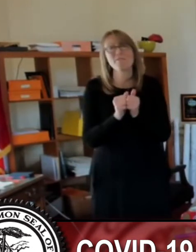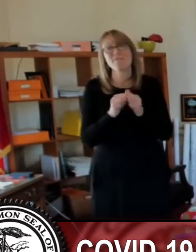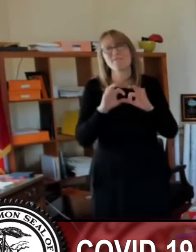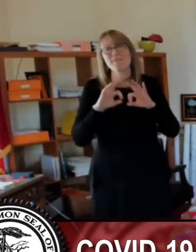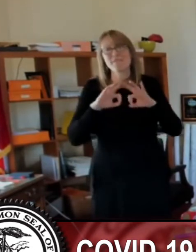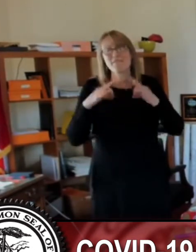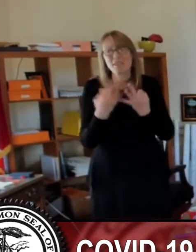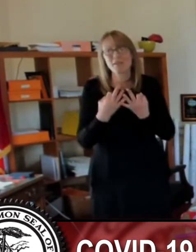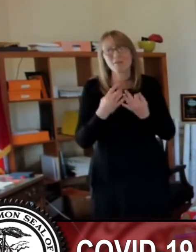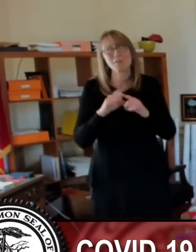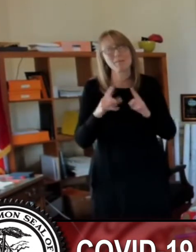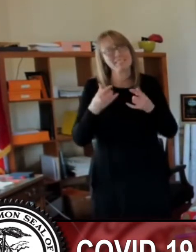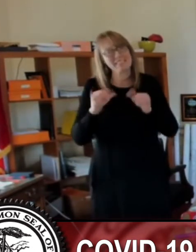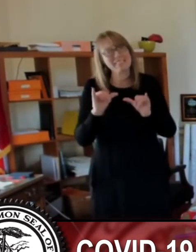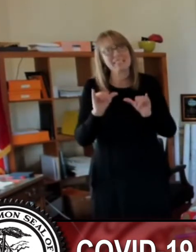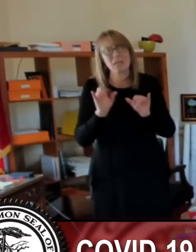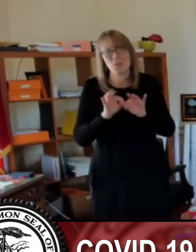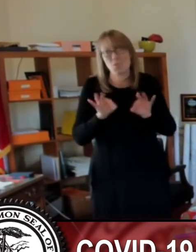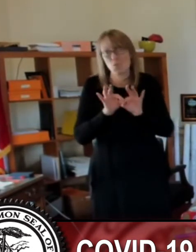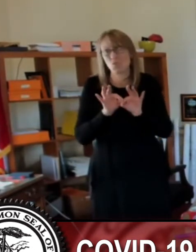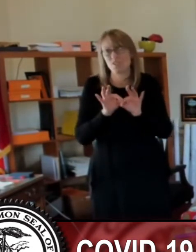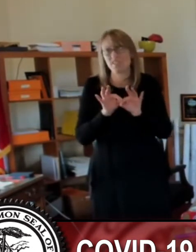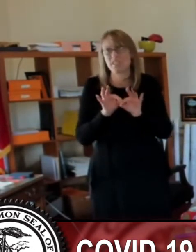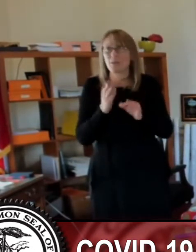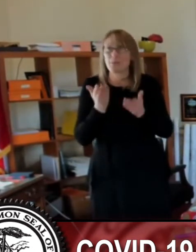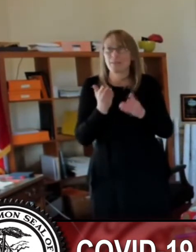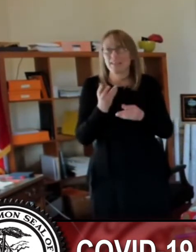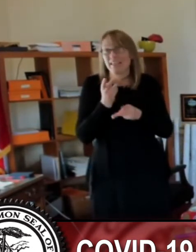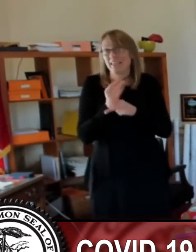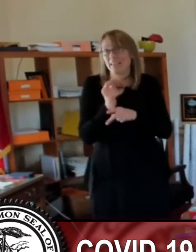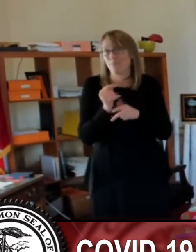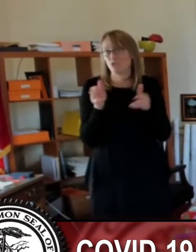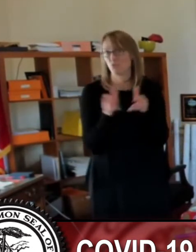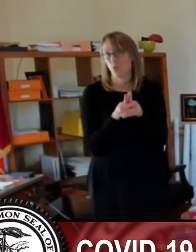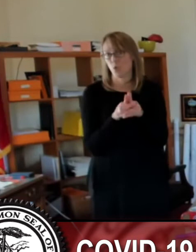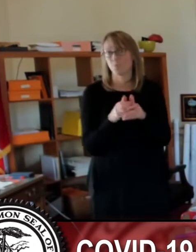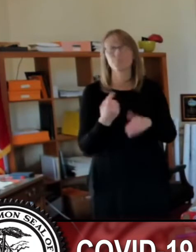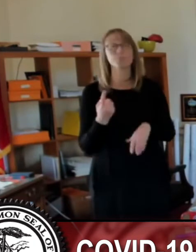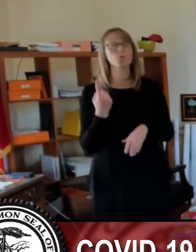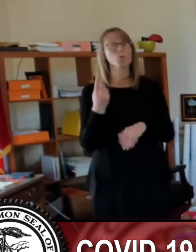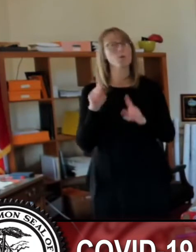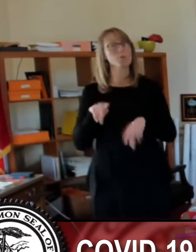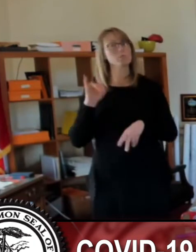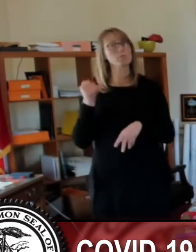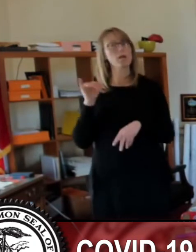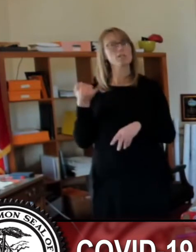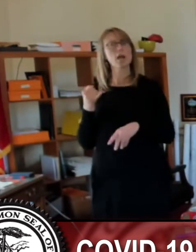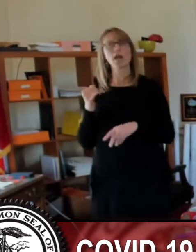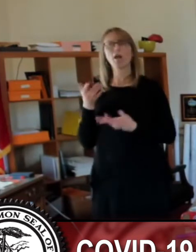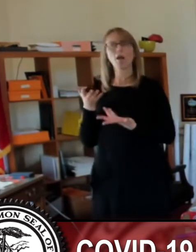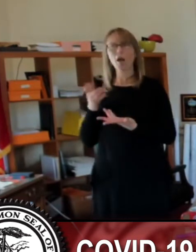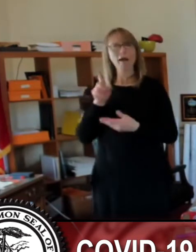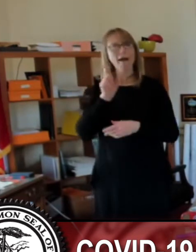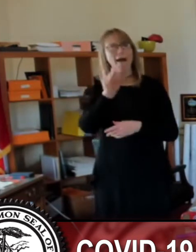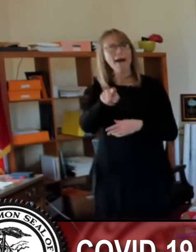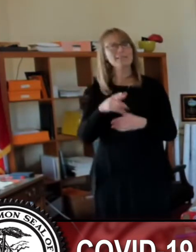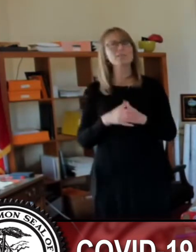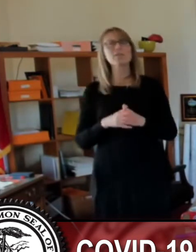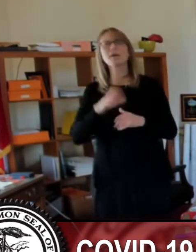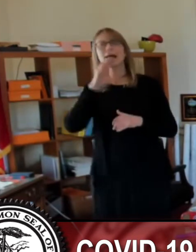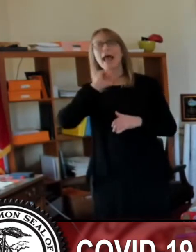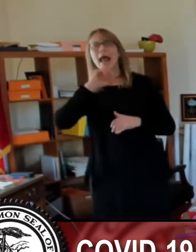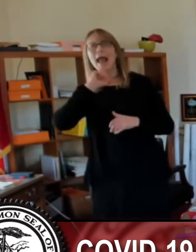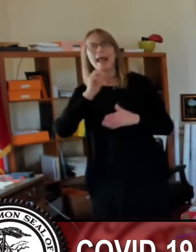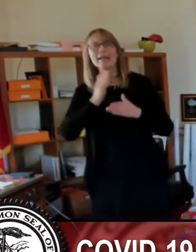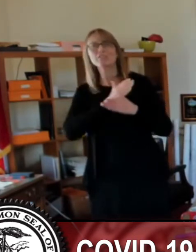JJ has a question about hospitals. Do you have a snapshot about ages or some of the demographics of people who are going into the hospitals? Are they